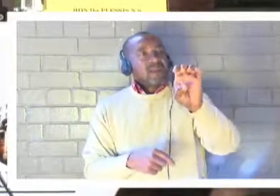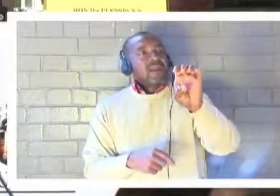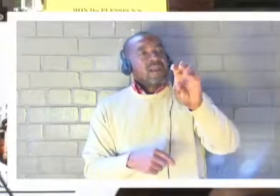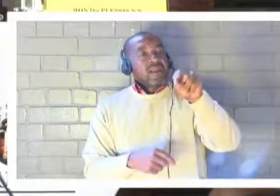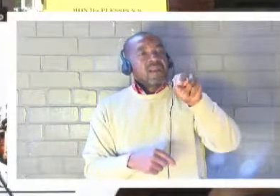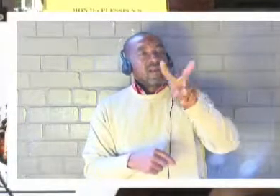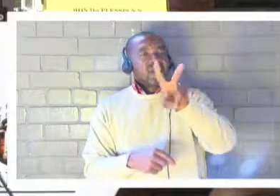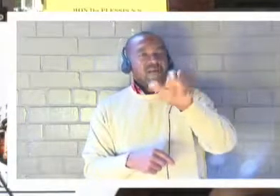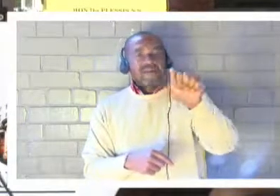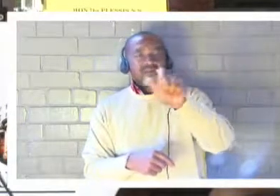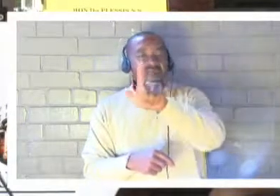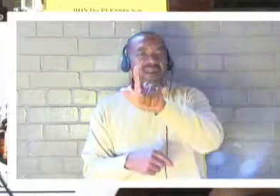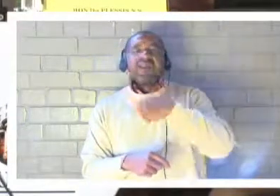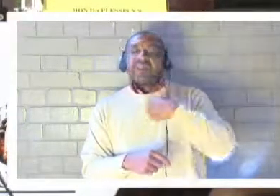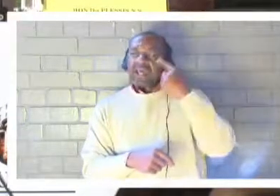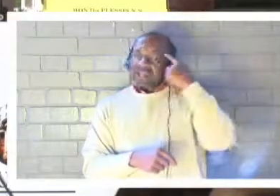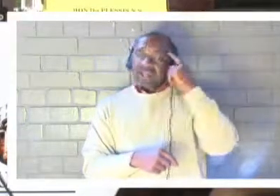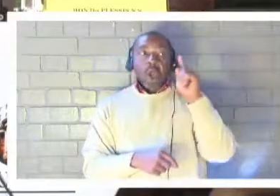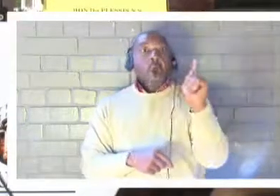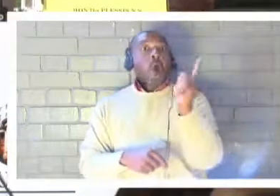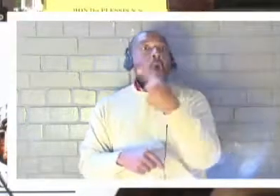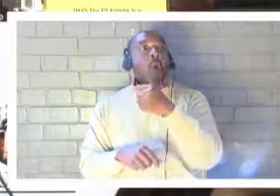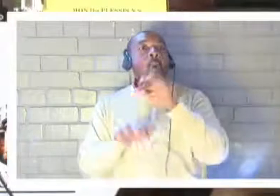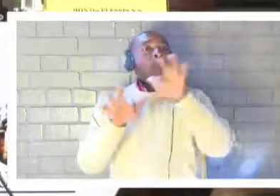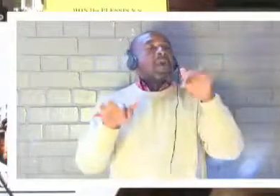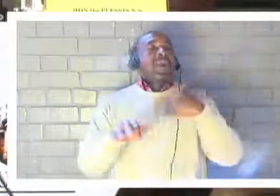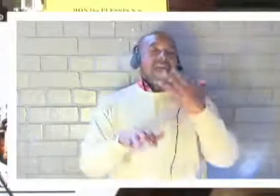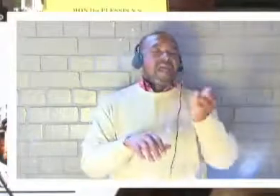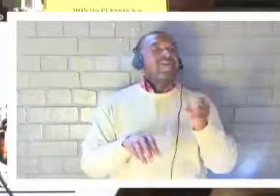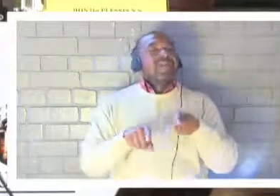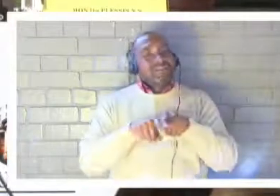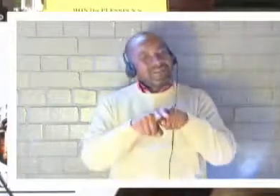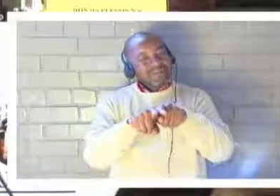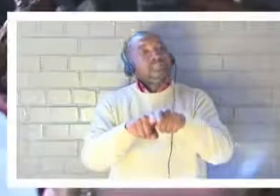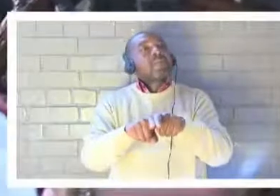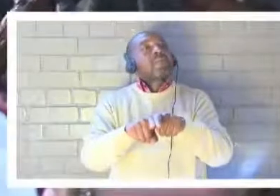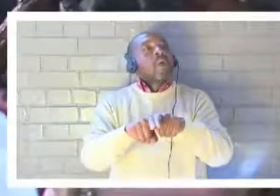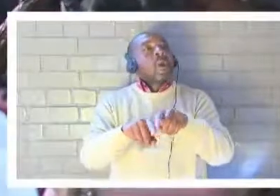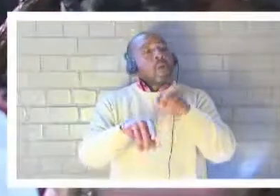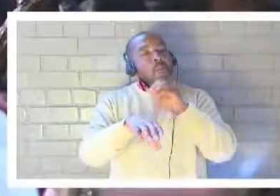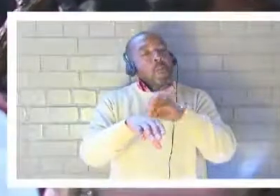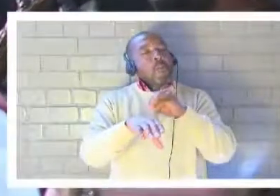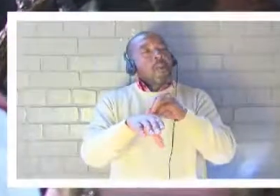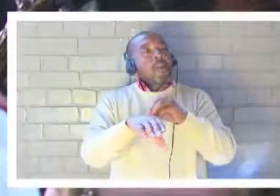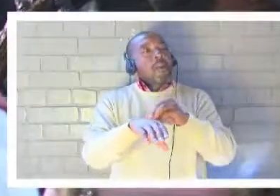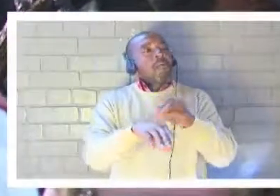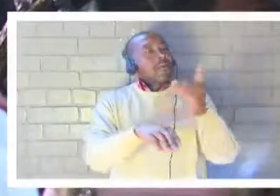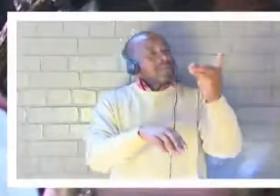the DID personnel on our sites. 30, 40 people on a site,